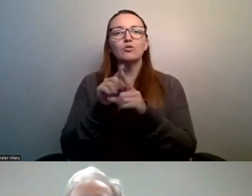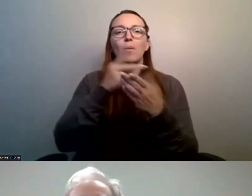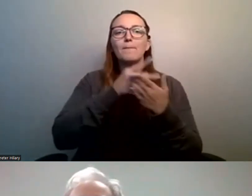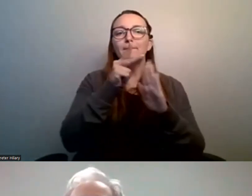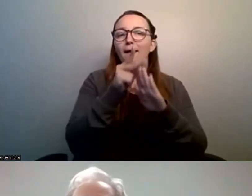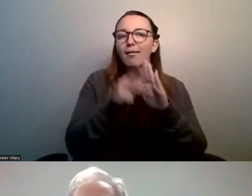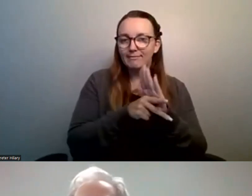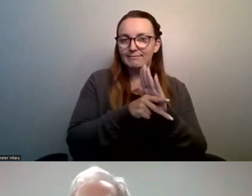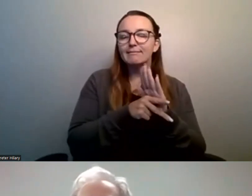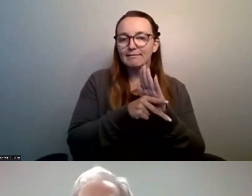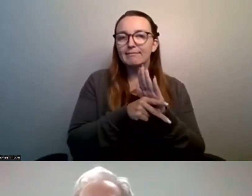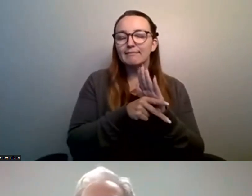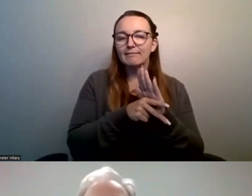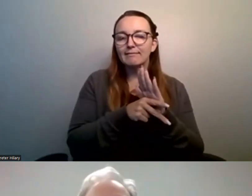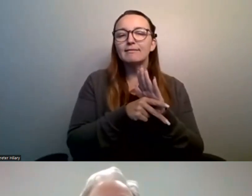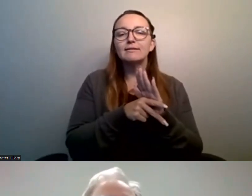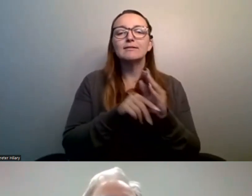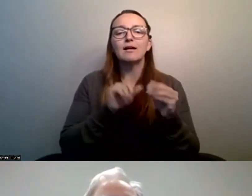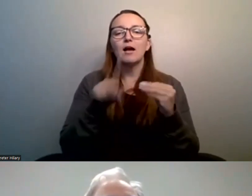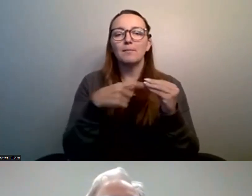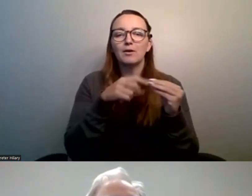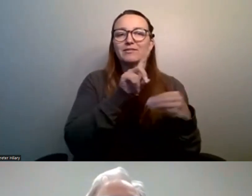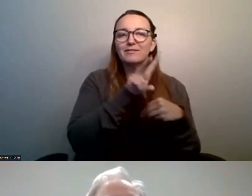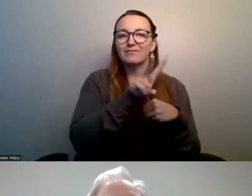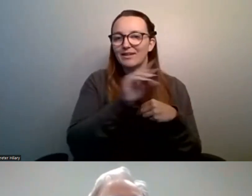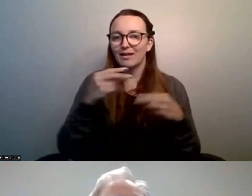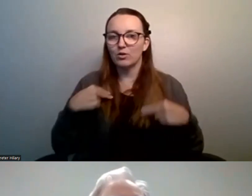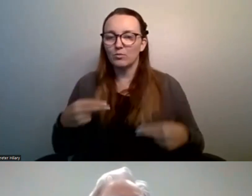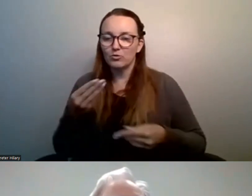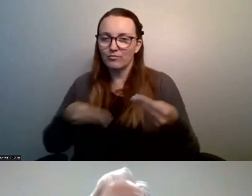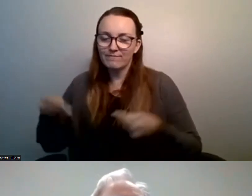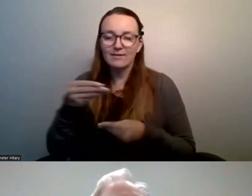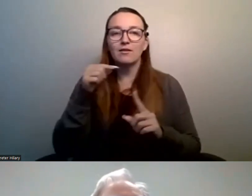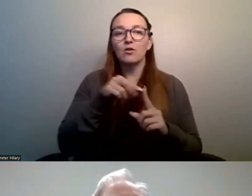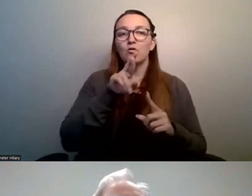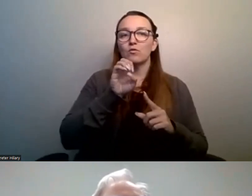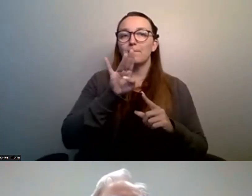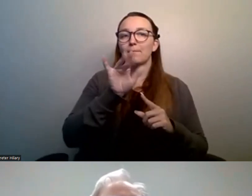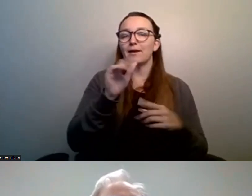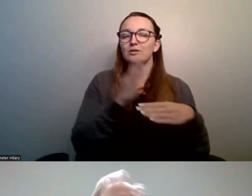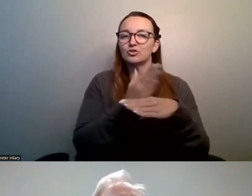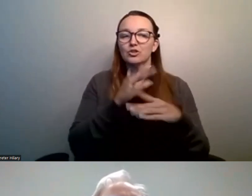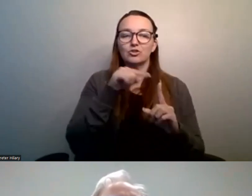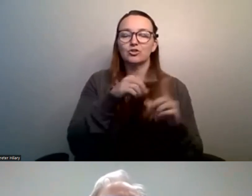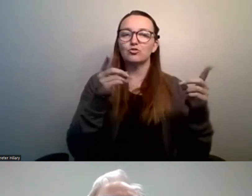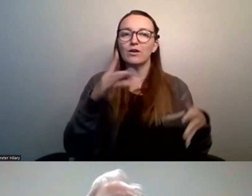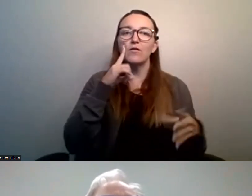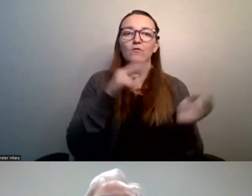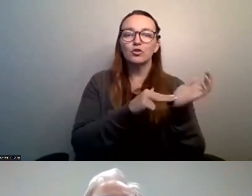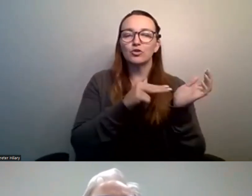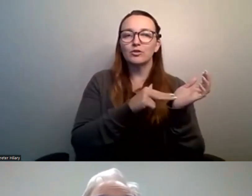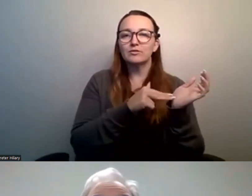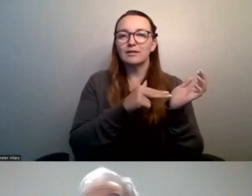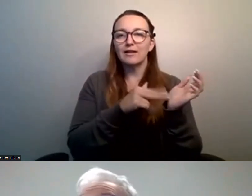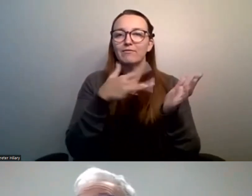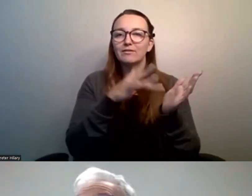human trafficking. And I'm looking just at the chat, and Rebecca shared that she's the director of nursing for Central Neighborhood Health Foundation,